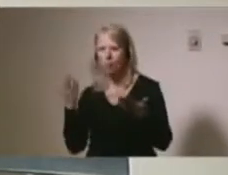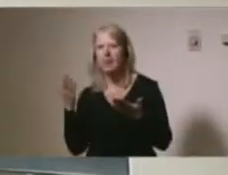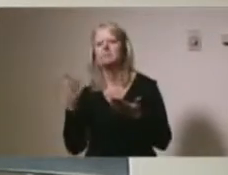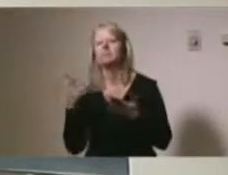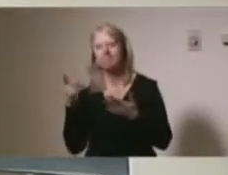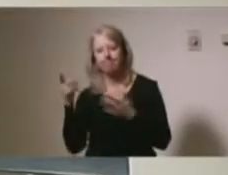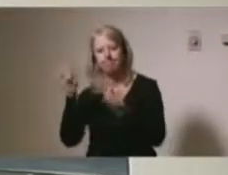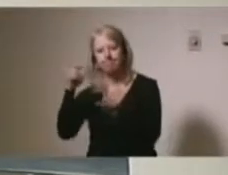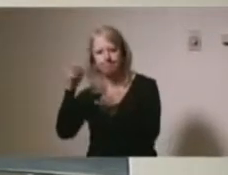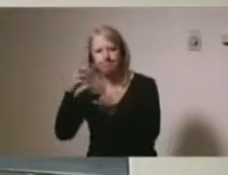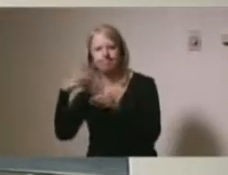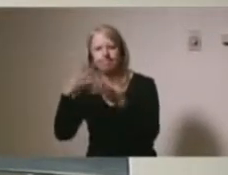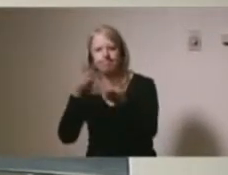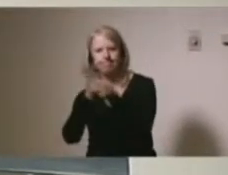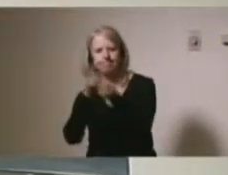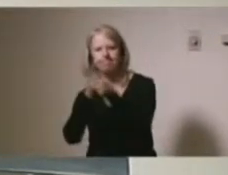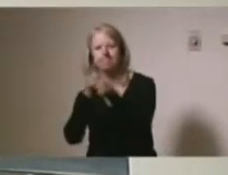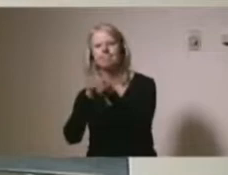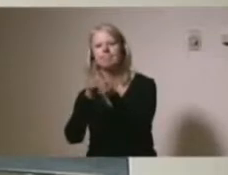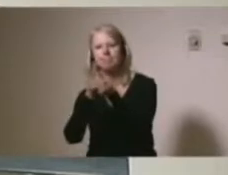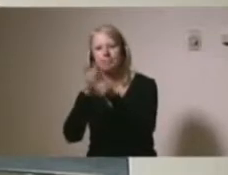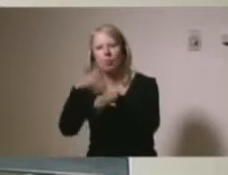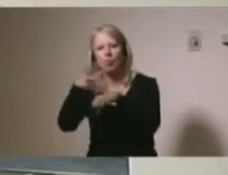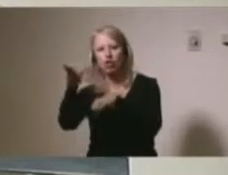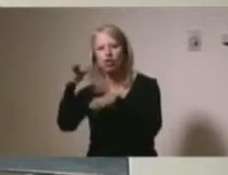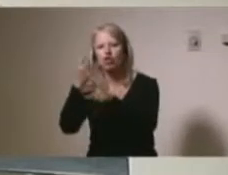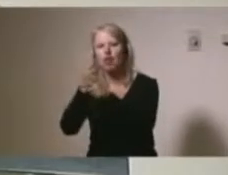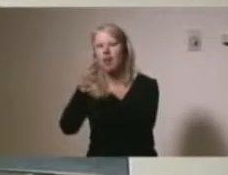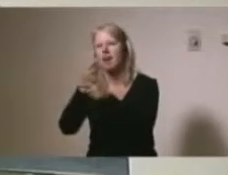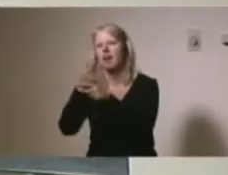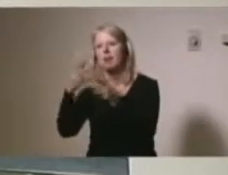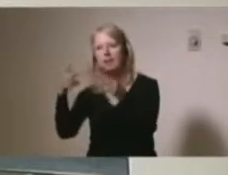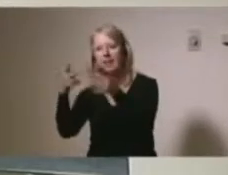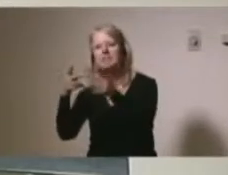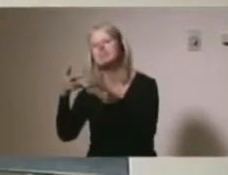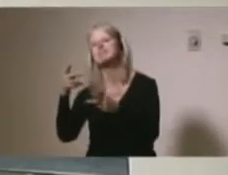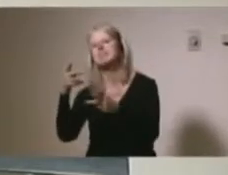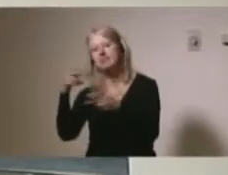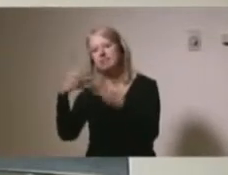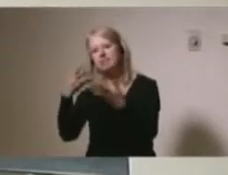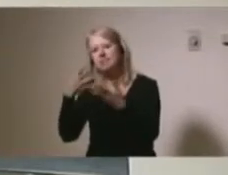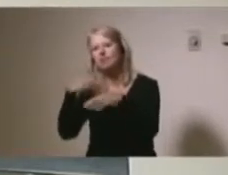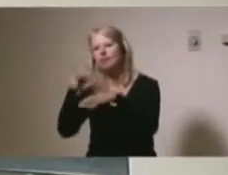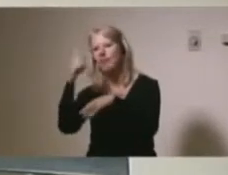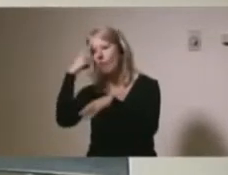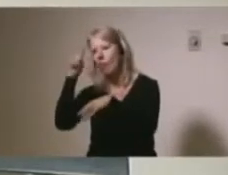them, we give them the information, we refer them, and for housing,